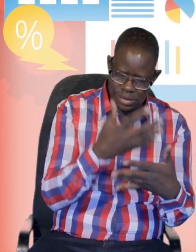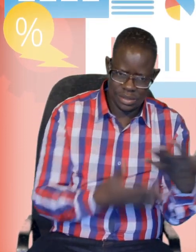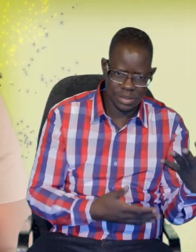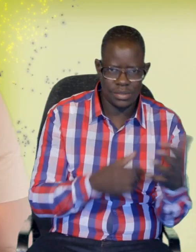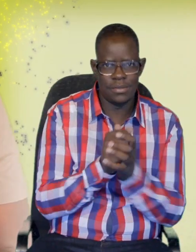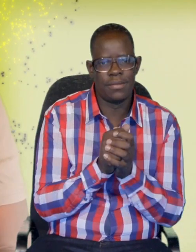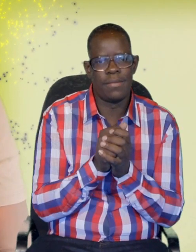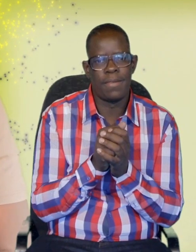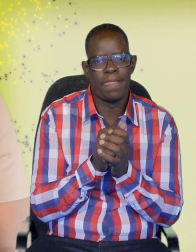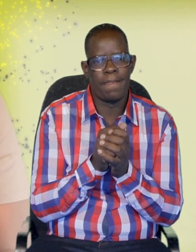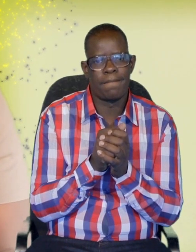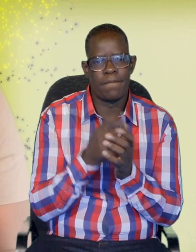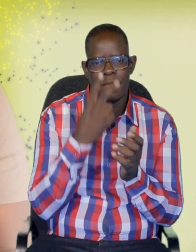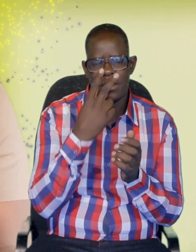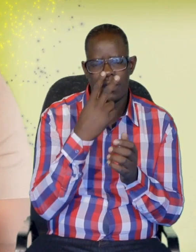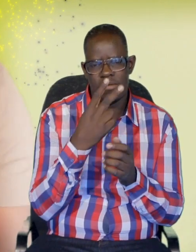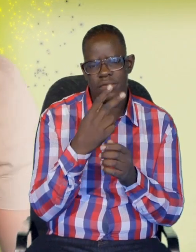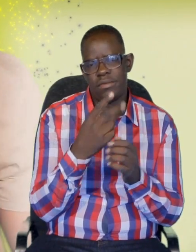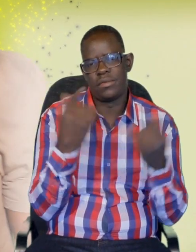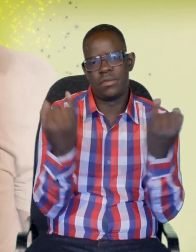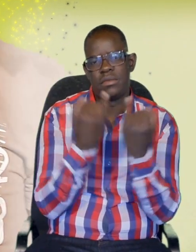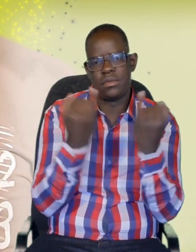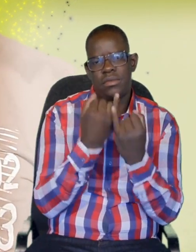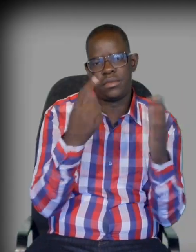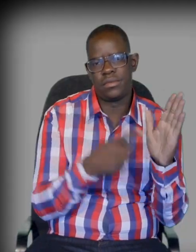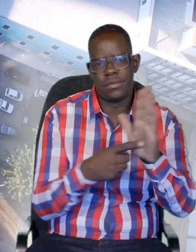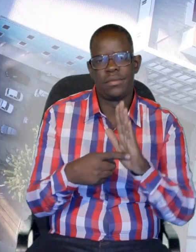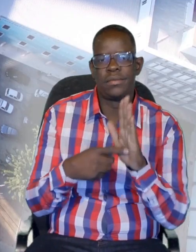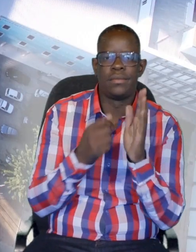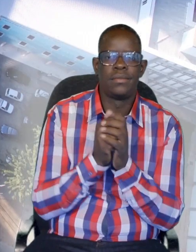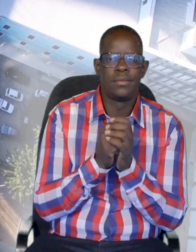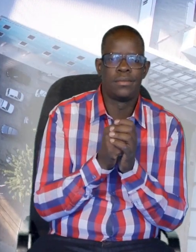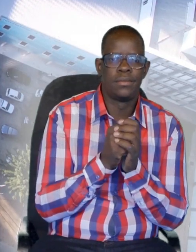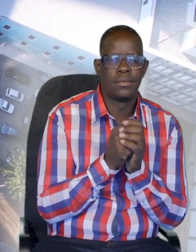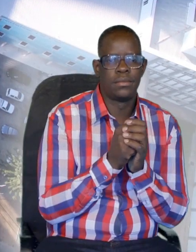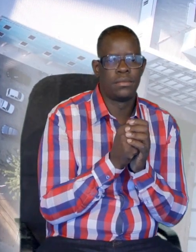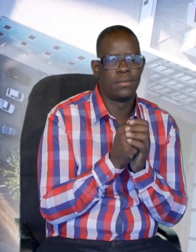equation. Thanks for watching with us and enjoy the show.